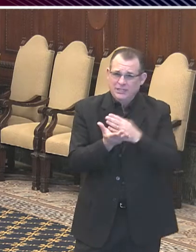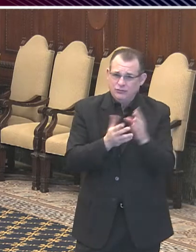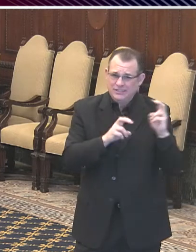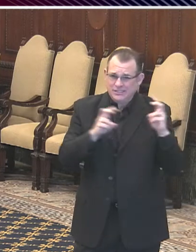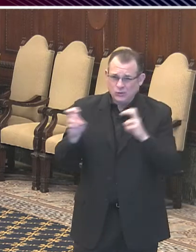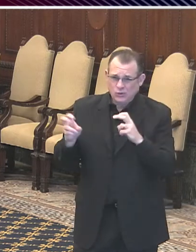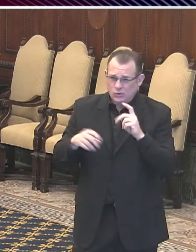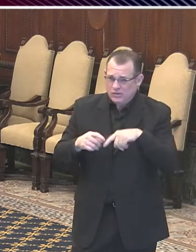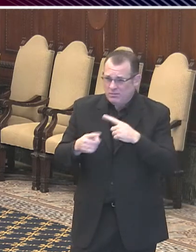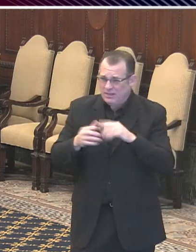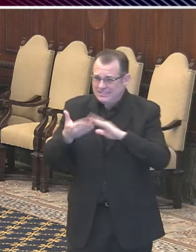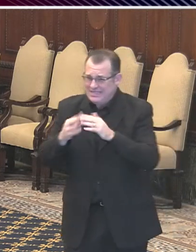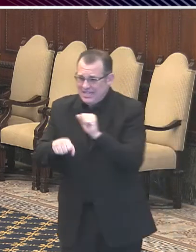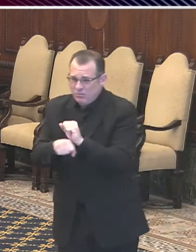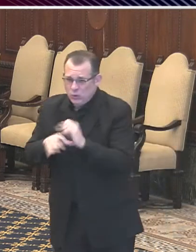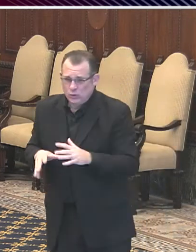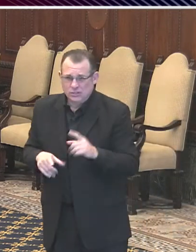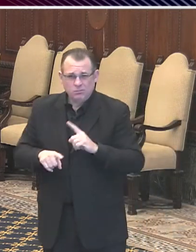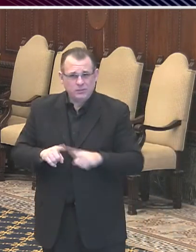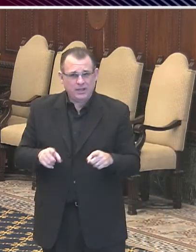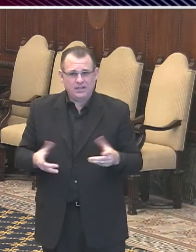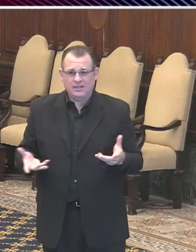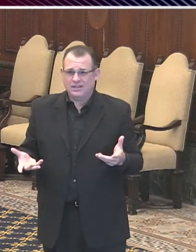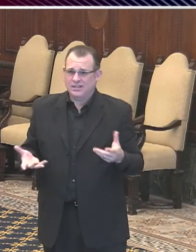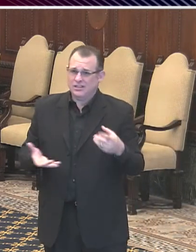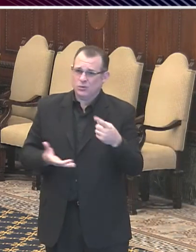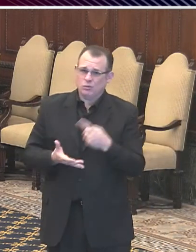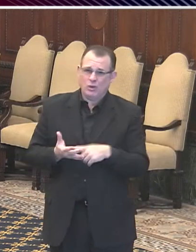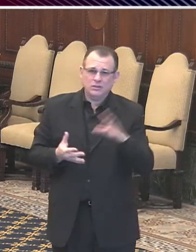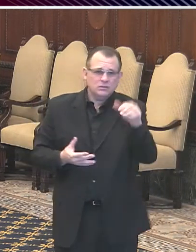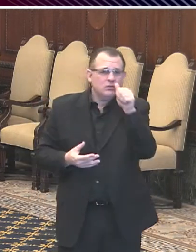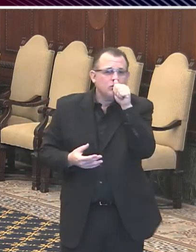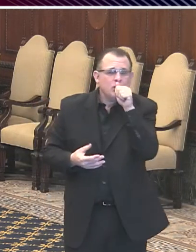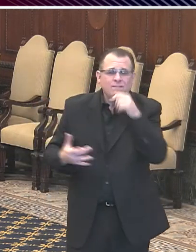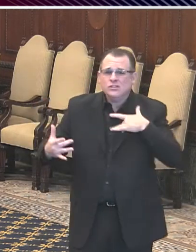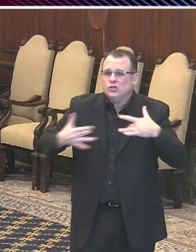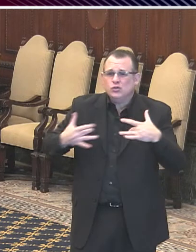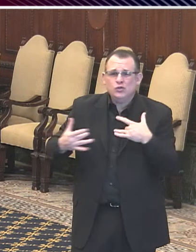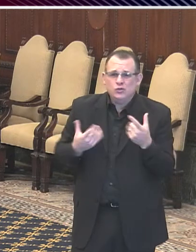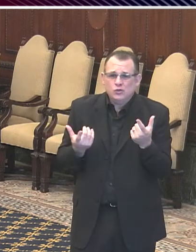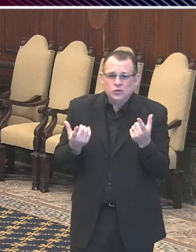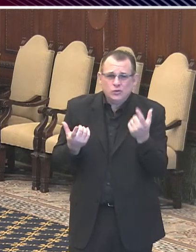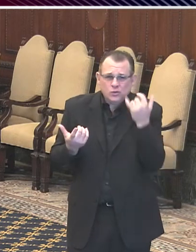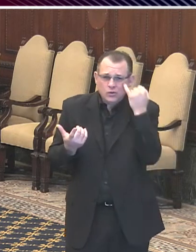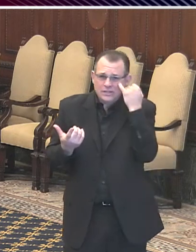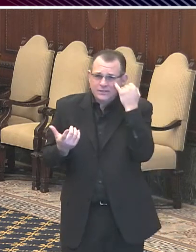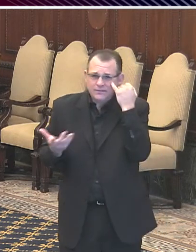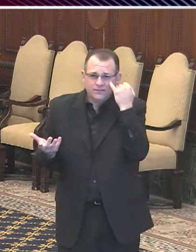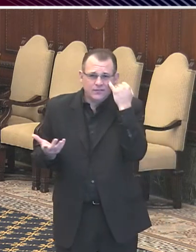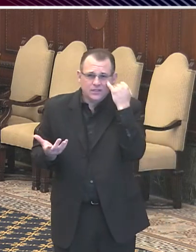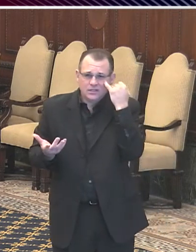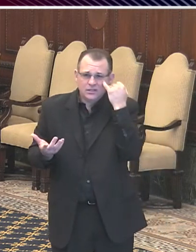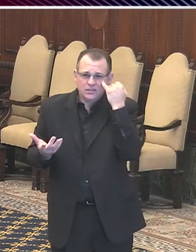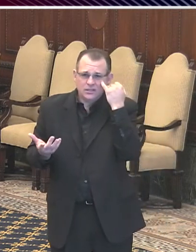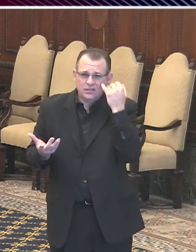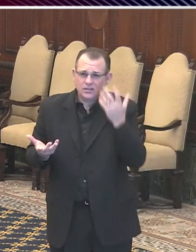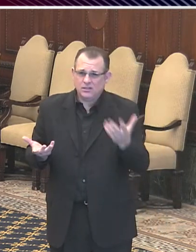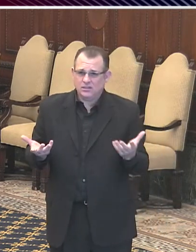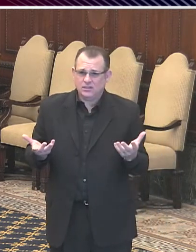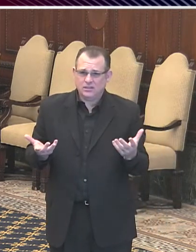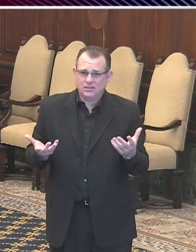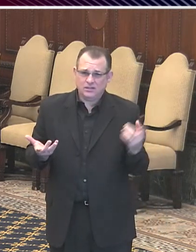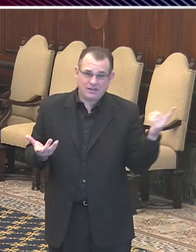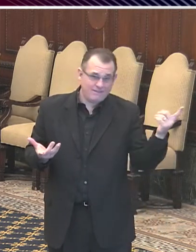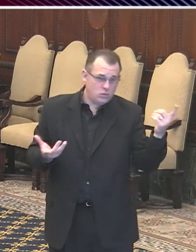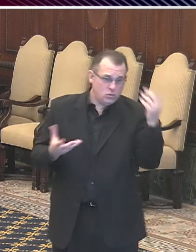employees, what exactly is the privacy concern if it's X amount of police officers, or 6,000